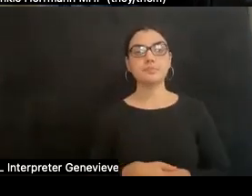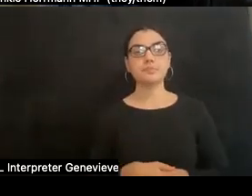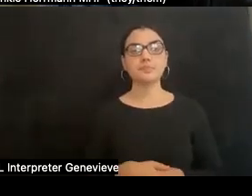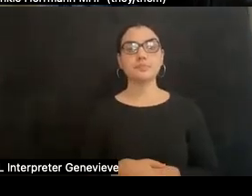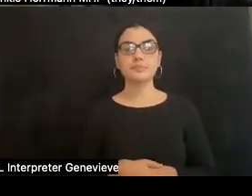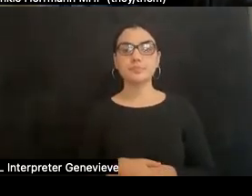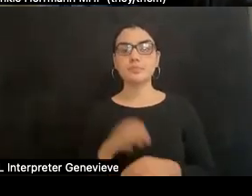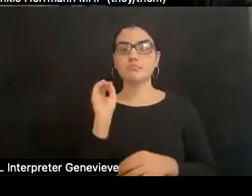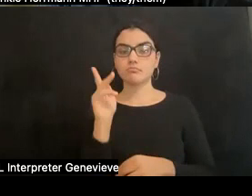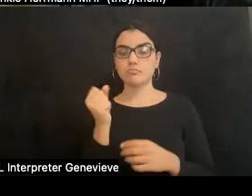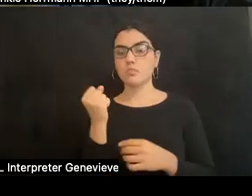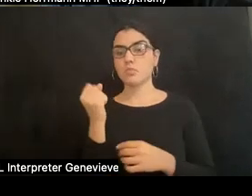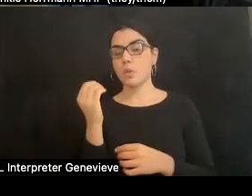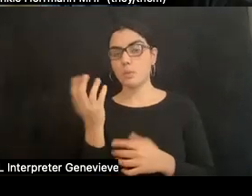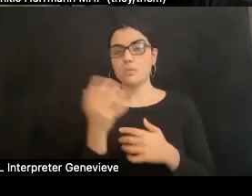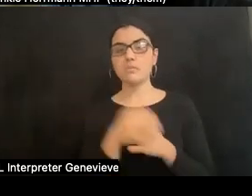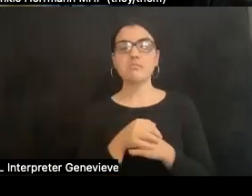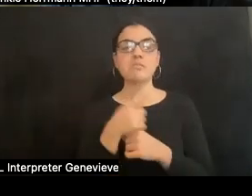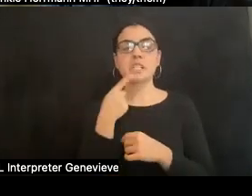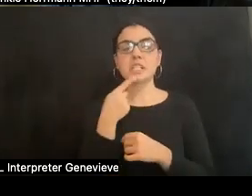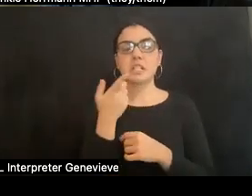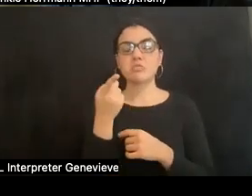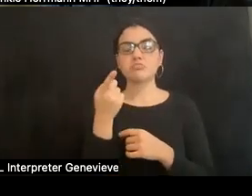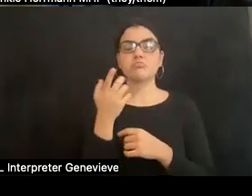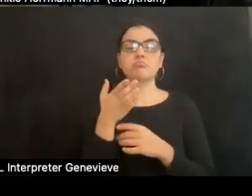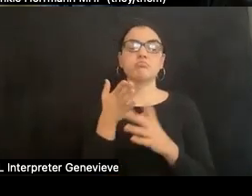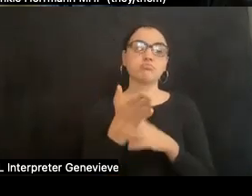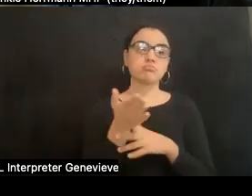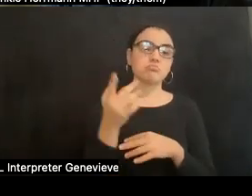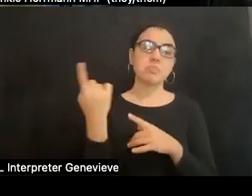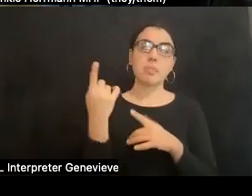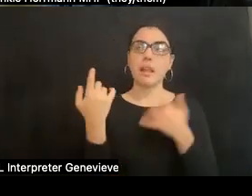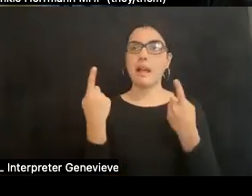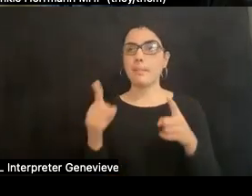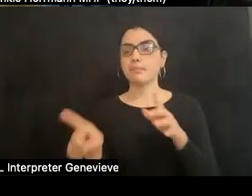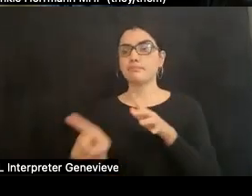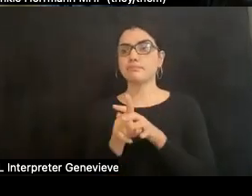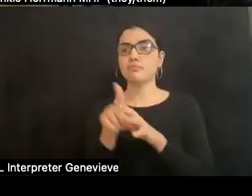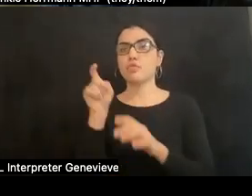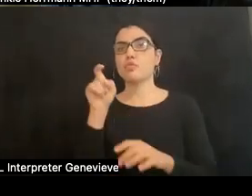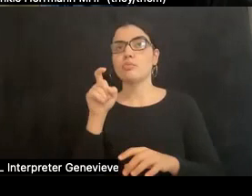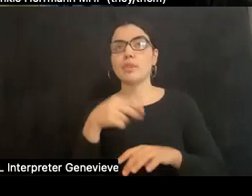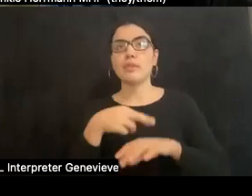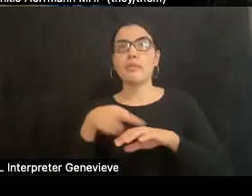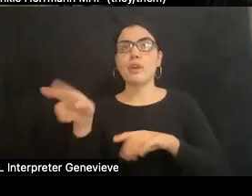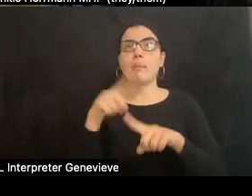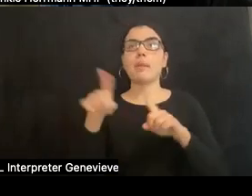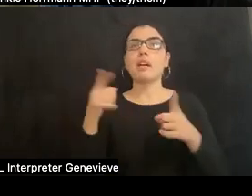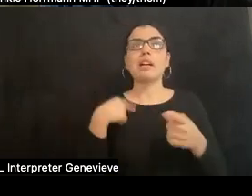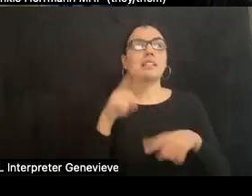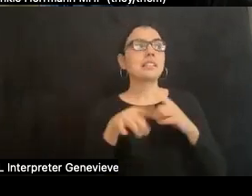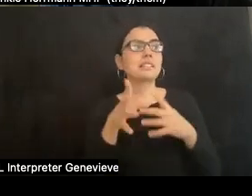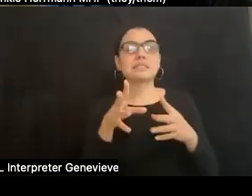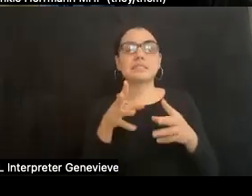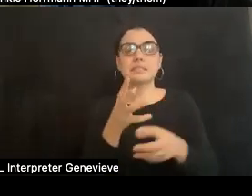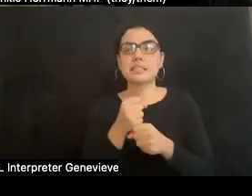Okay, so let's say you're going through this and there's something comes up. You need a referral, but you can't get one. Or